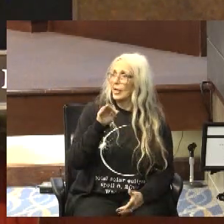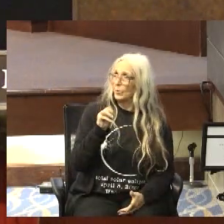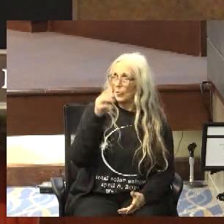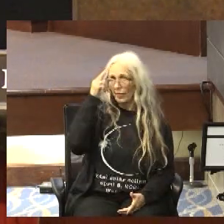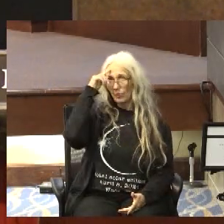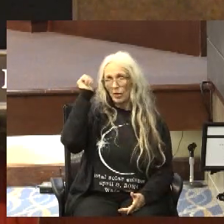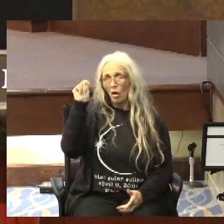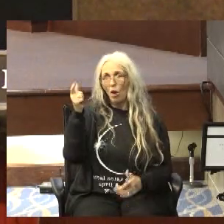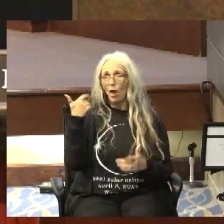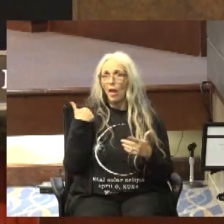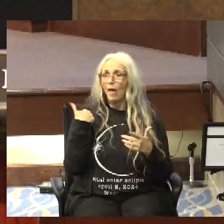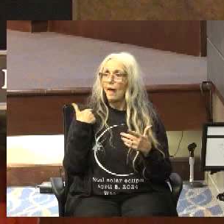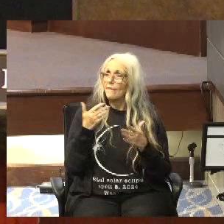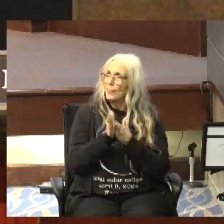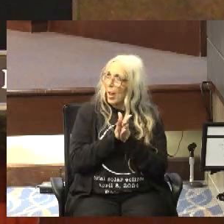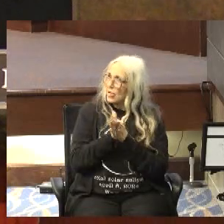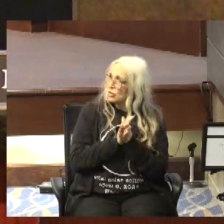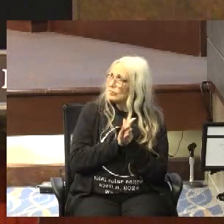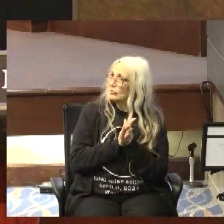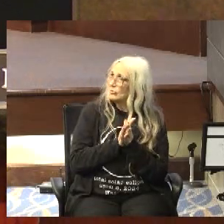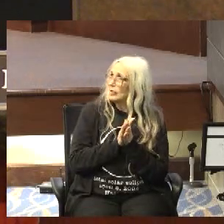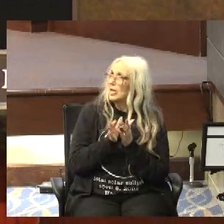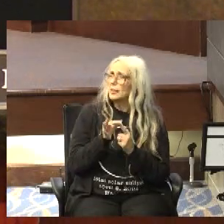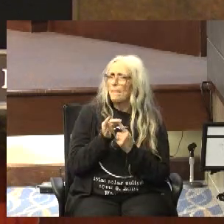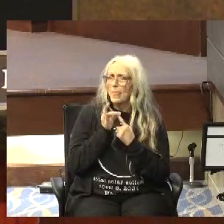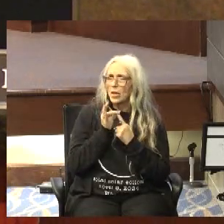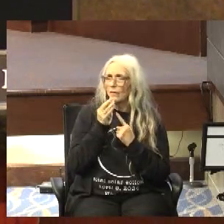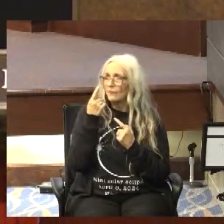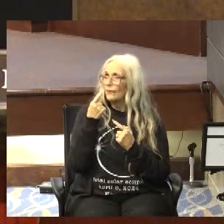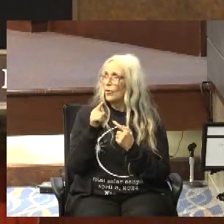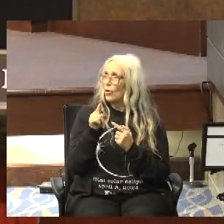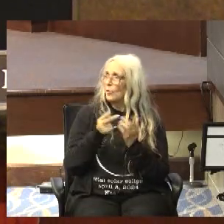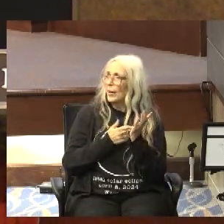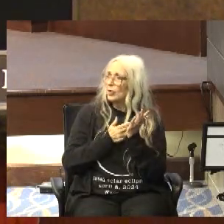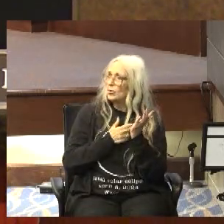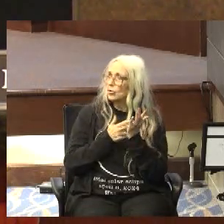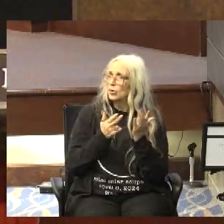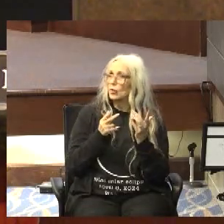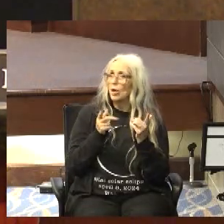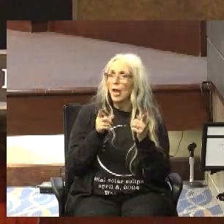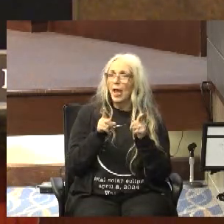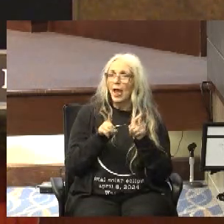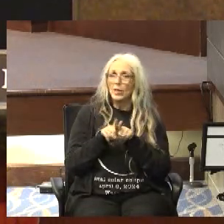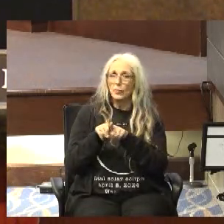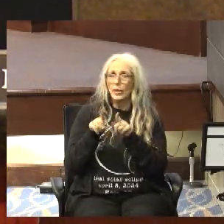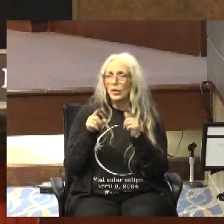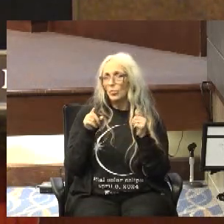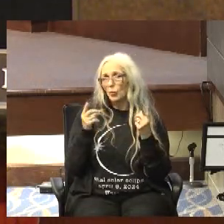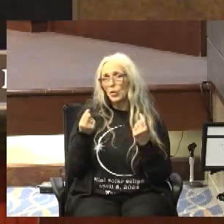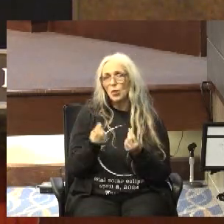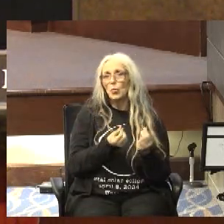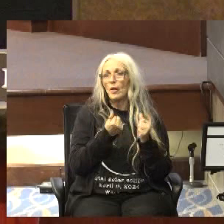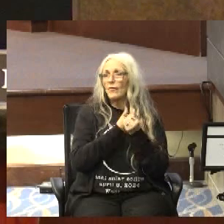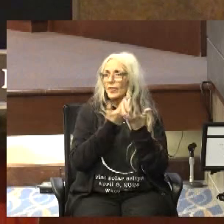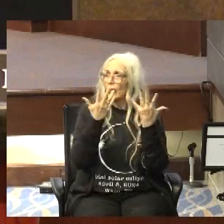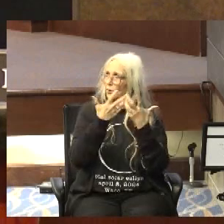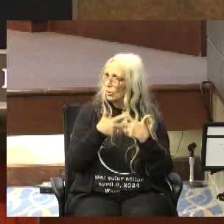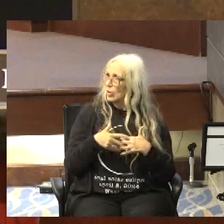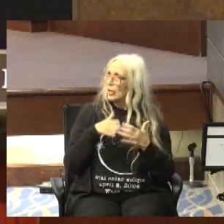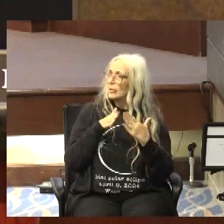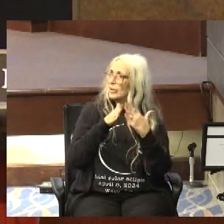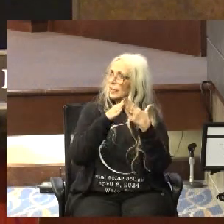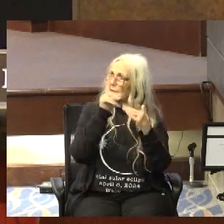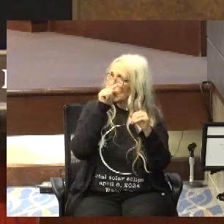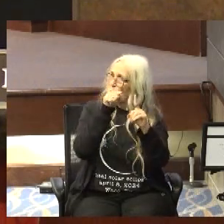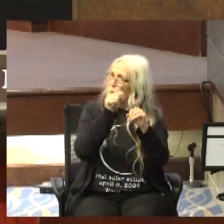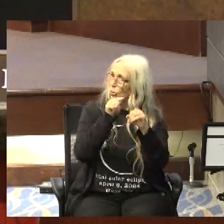a deep passion, me especially, for ensuring that as we try to do all of the things that we're trying to do in our city goal,